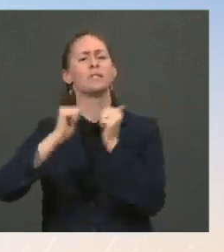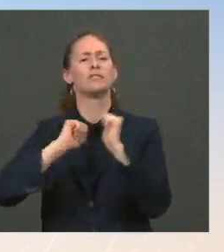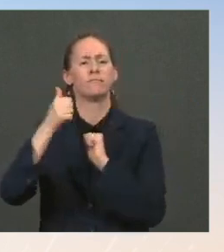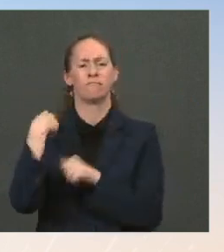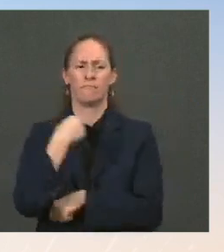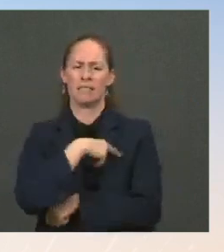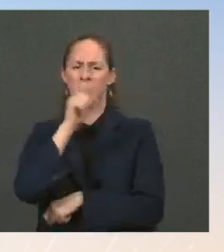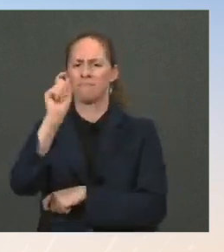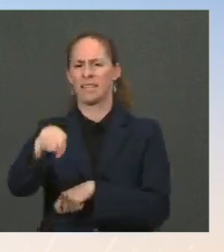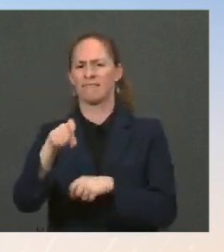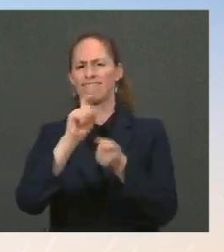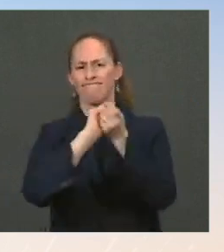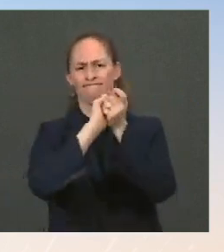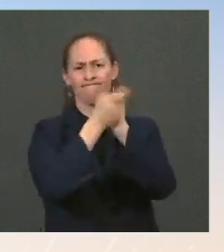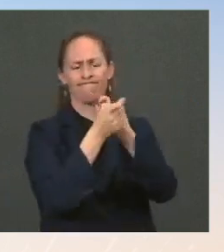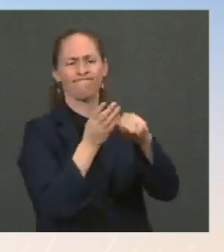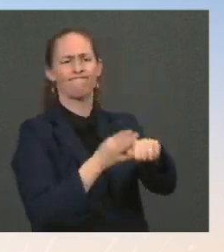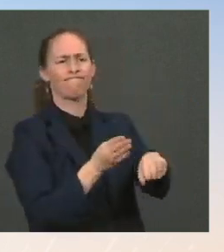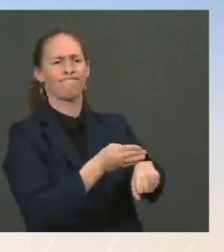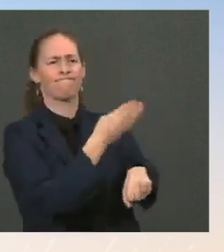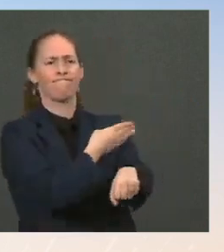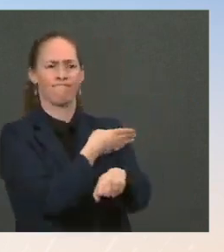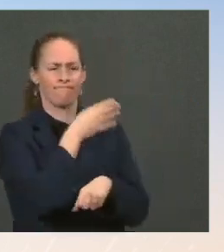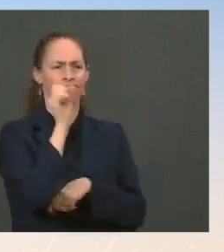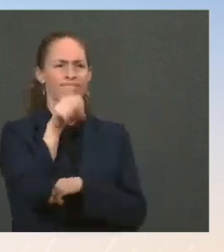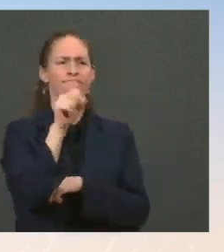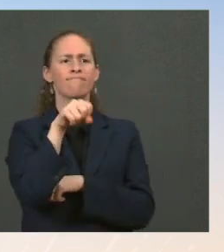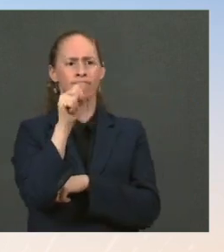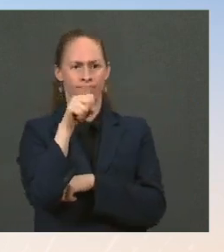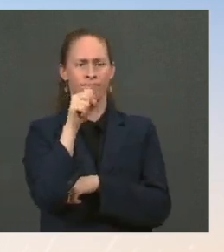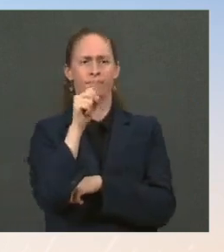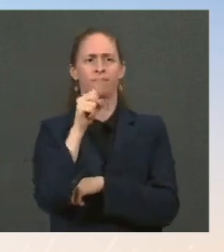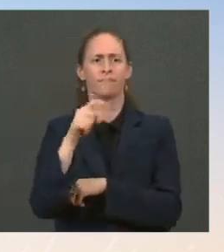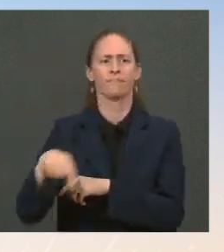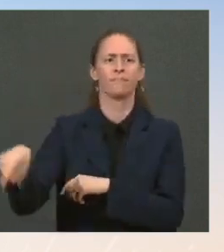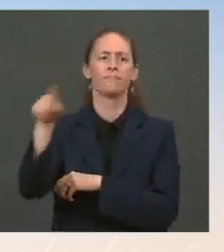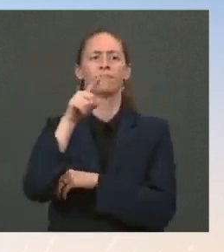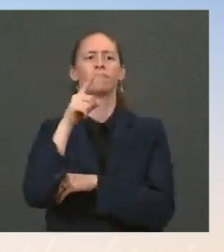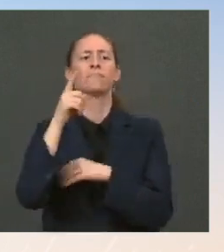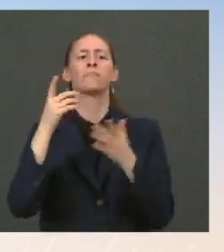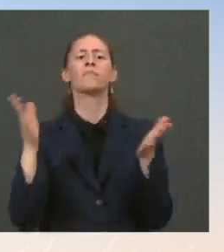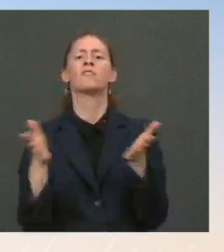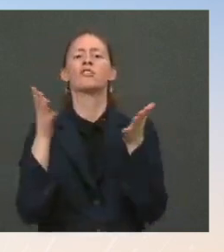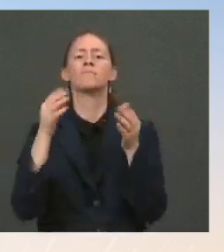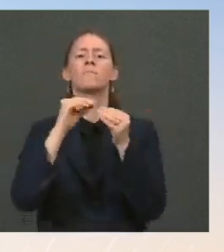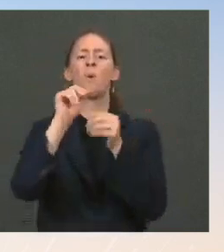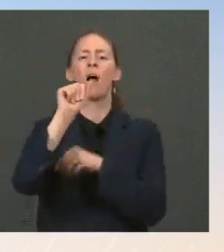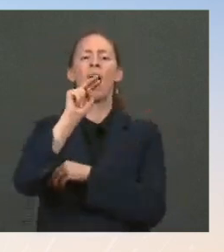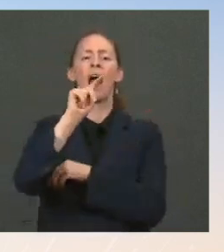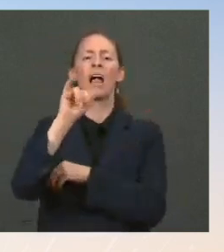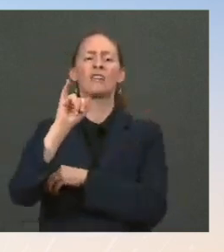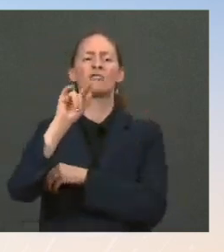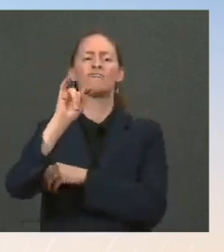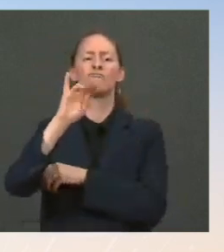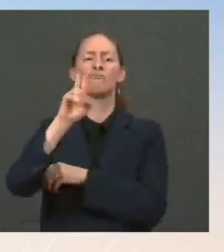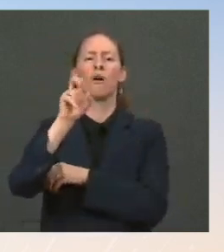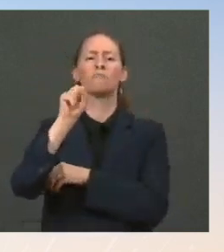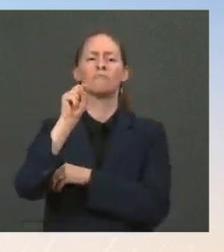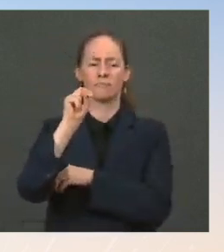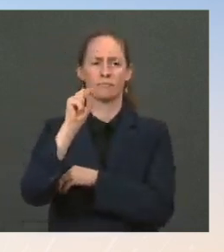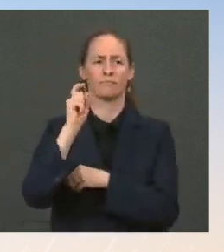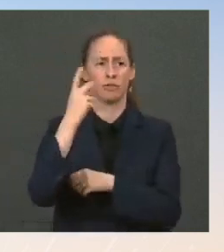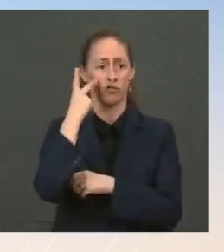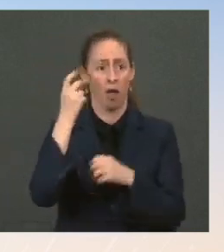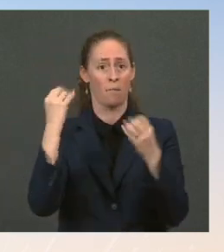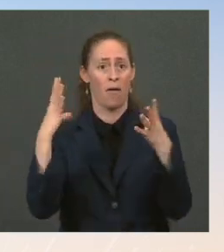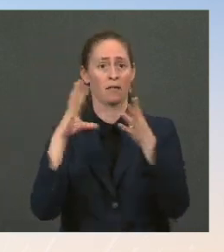happen. We also need to do more on privacy and antitrust. And certainly watching testimony yesterday raised a lot of those issues again for people. Go ahead.